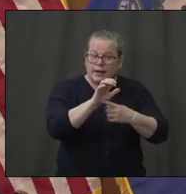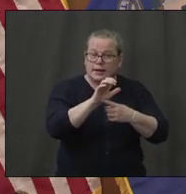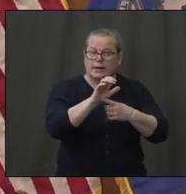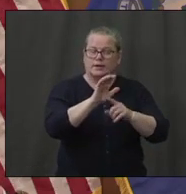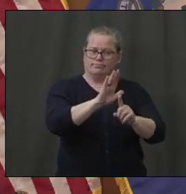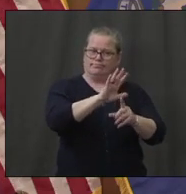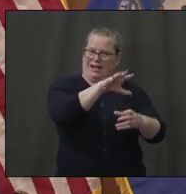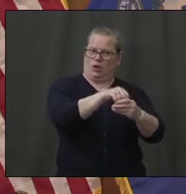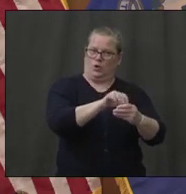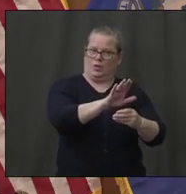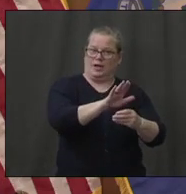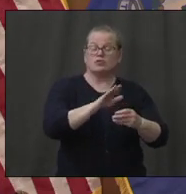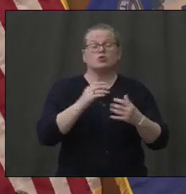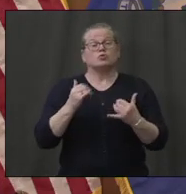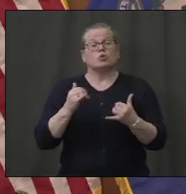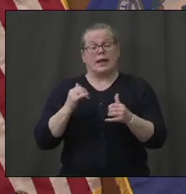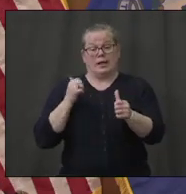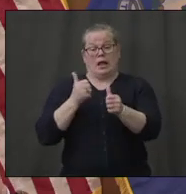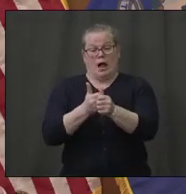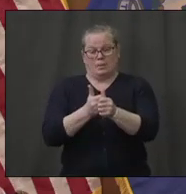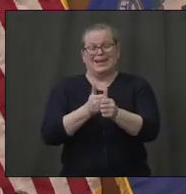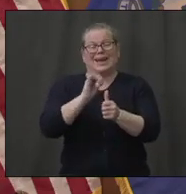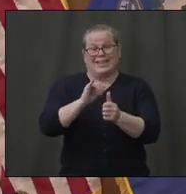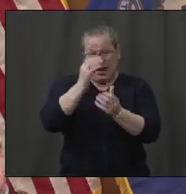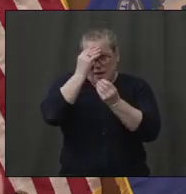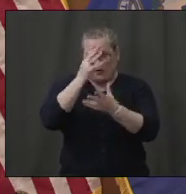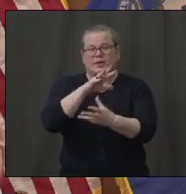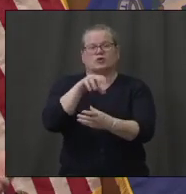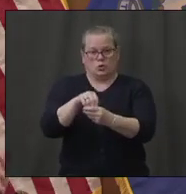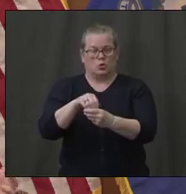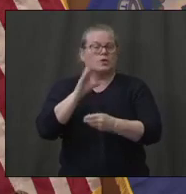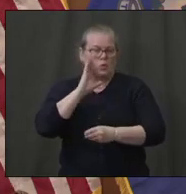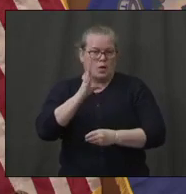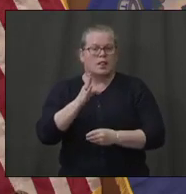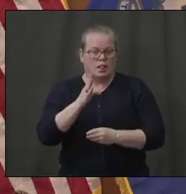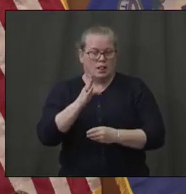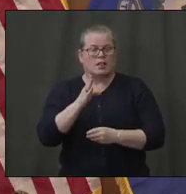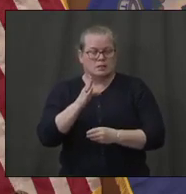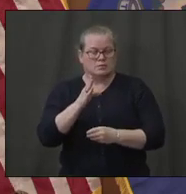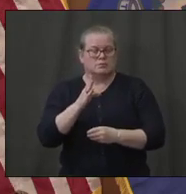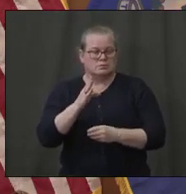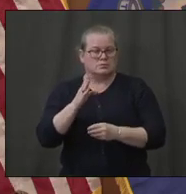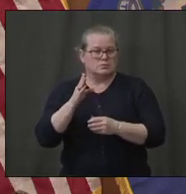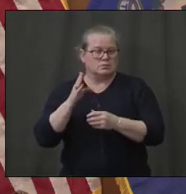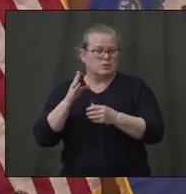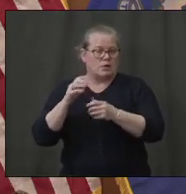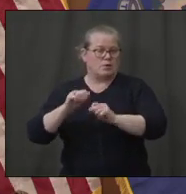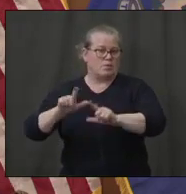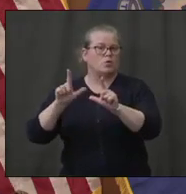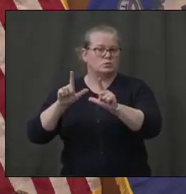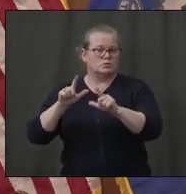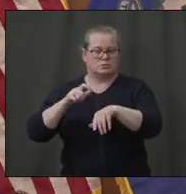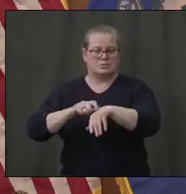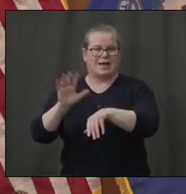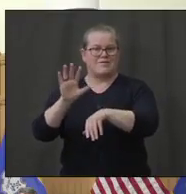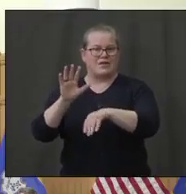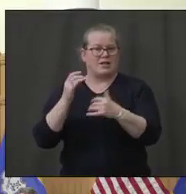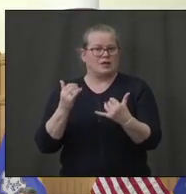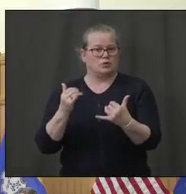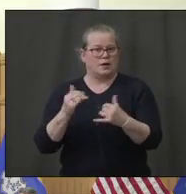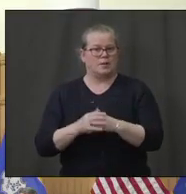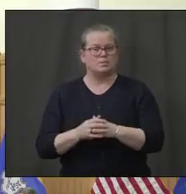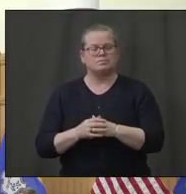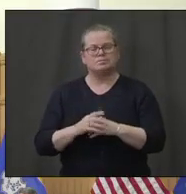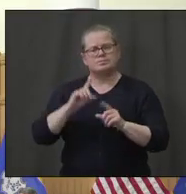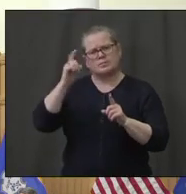that will be in today's update. That will be included in the update that's posted at 5 o'clock today. Let me just add, if